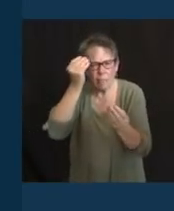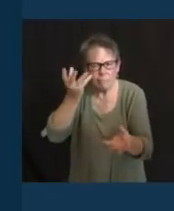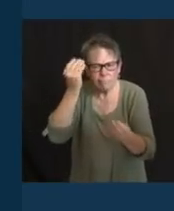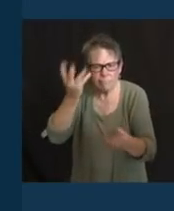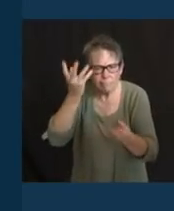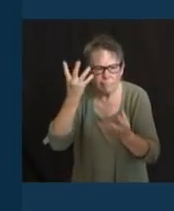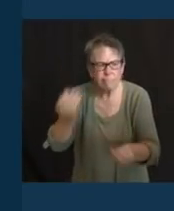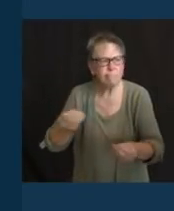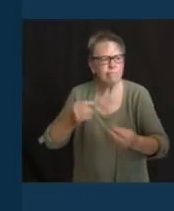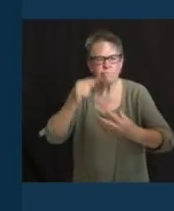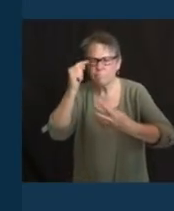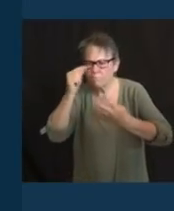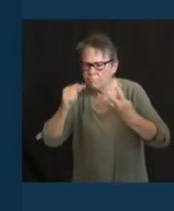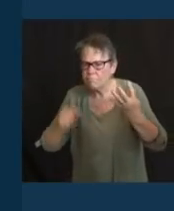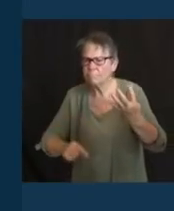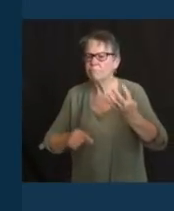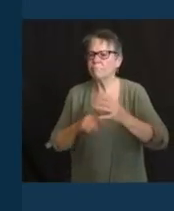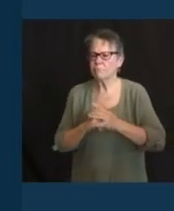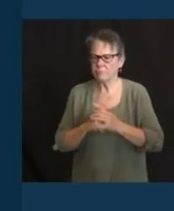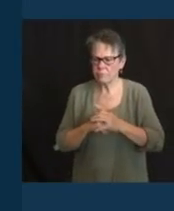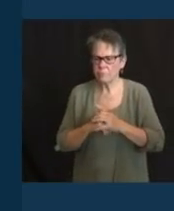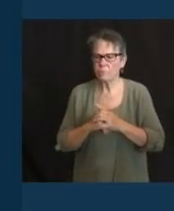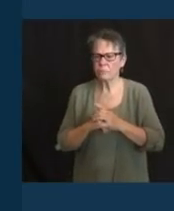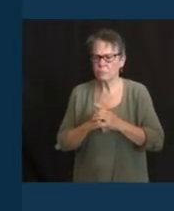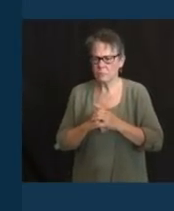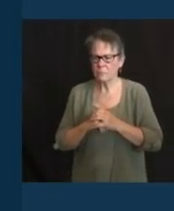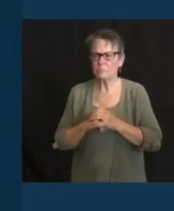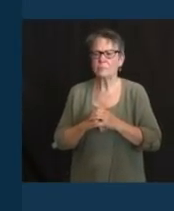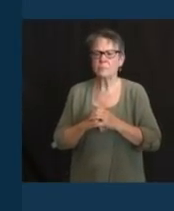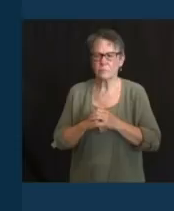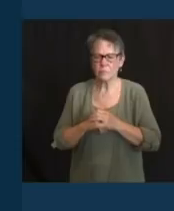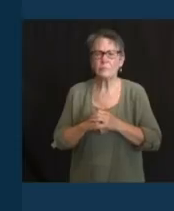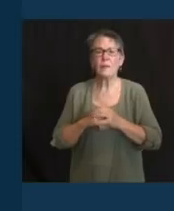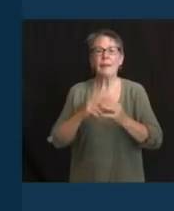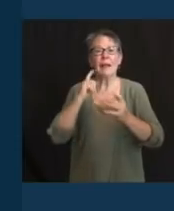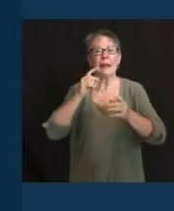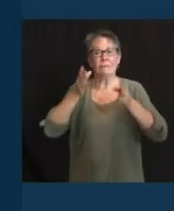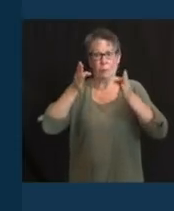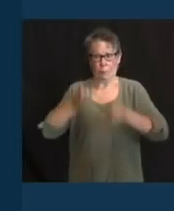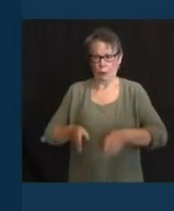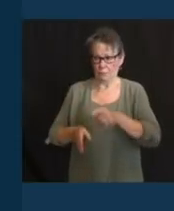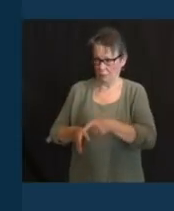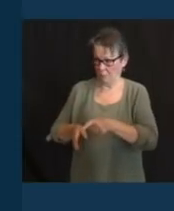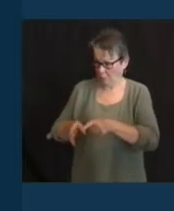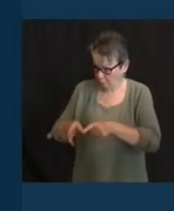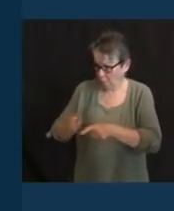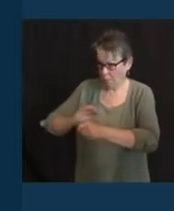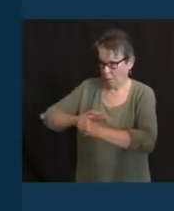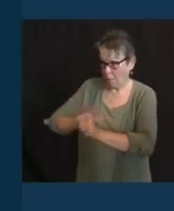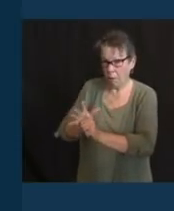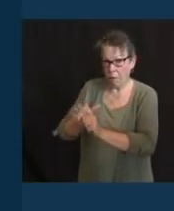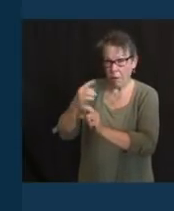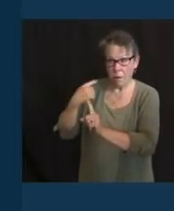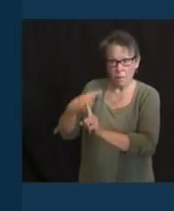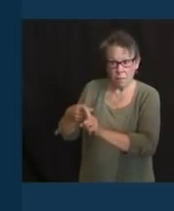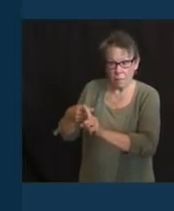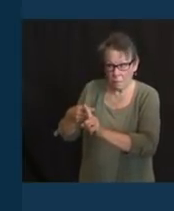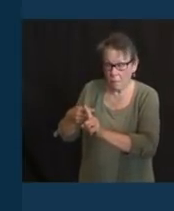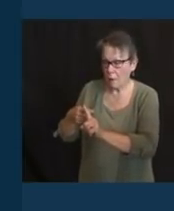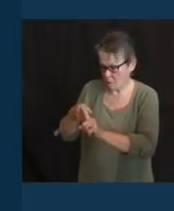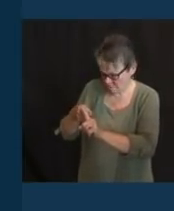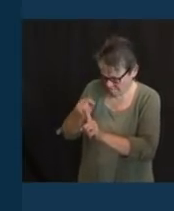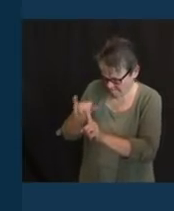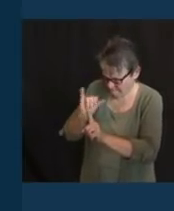positive. There will be no wild goose chases or rogue investigations. We will rely on those who